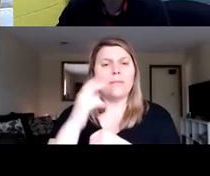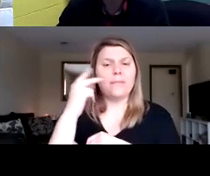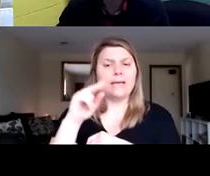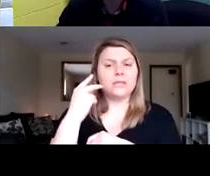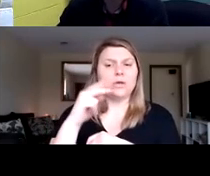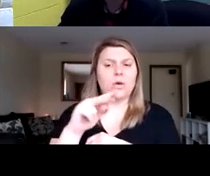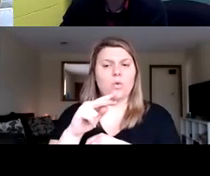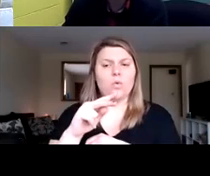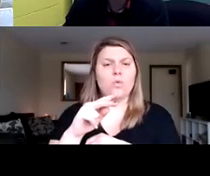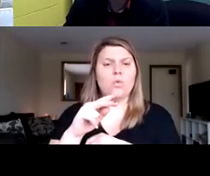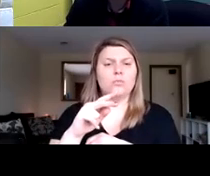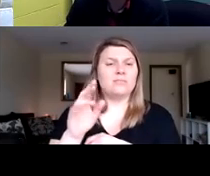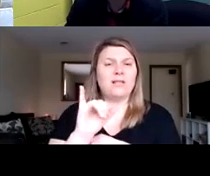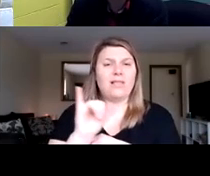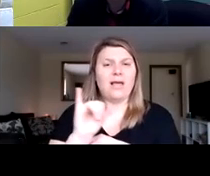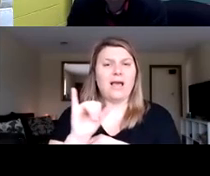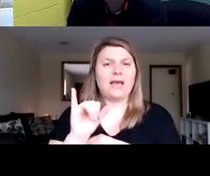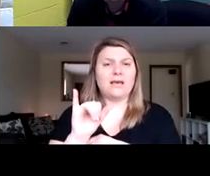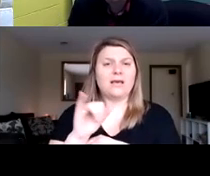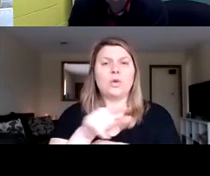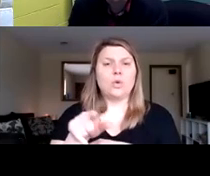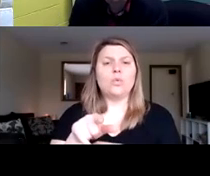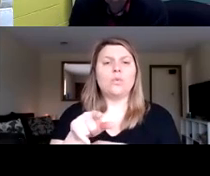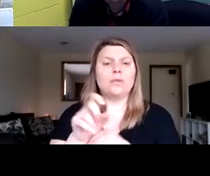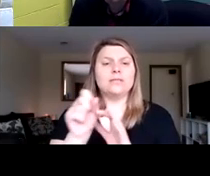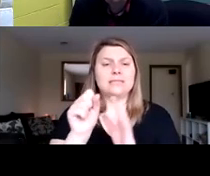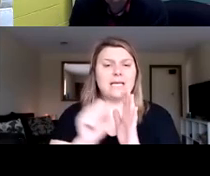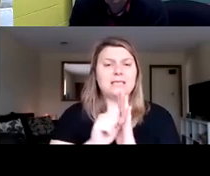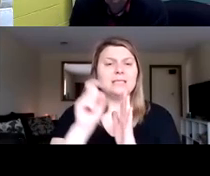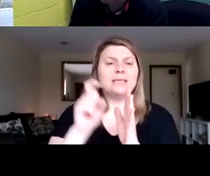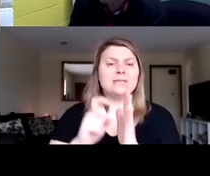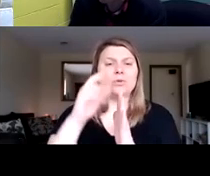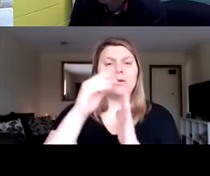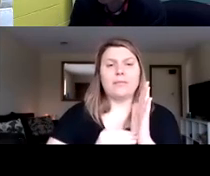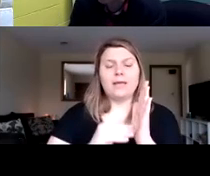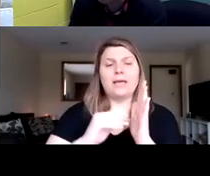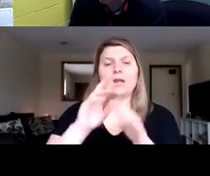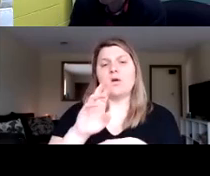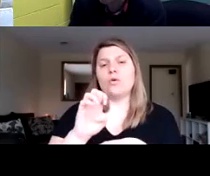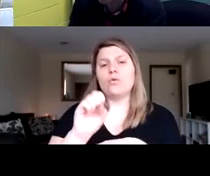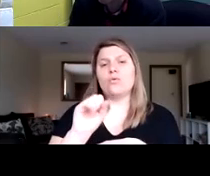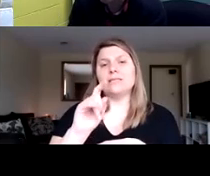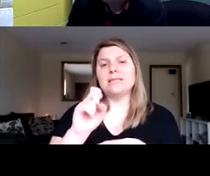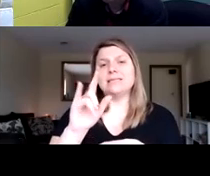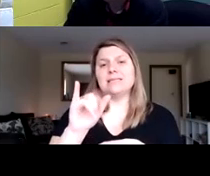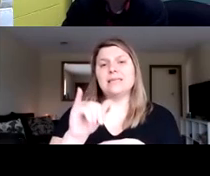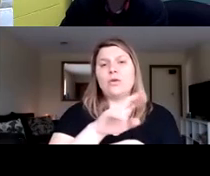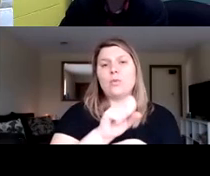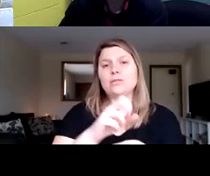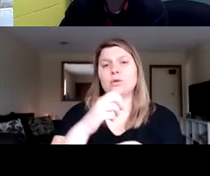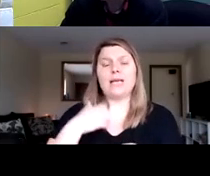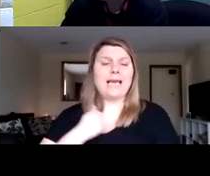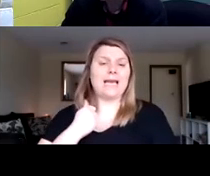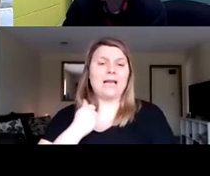Mexico, just like you do in the States, needing to complete a residency in the United States or Canada to provide care,